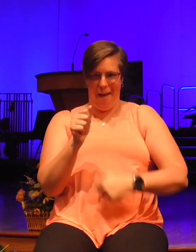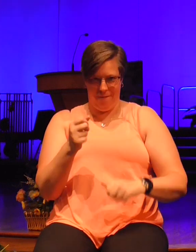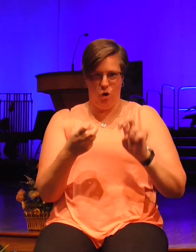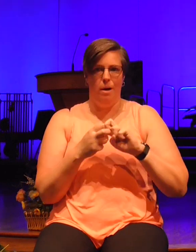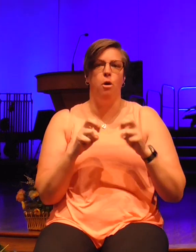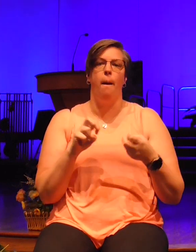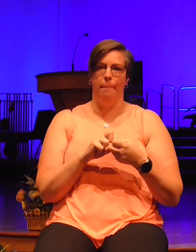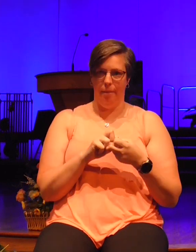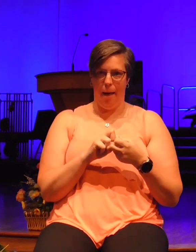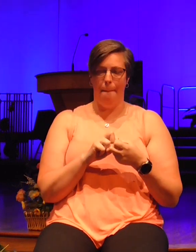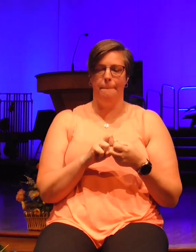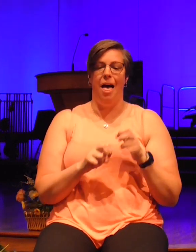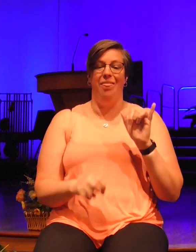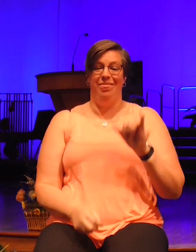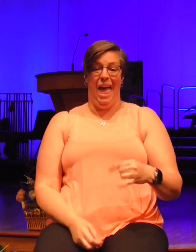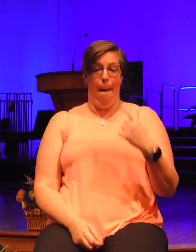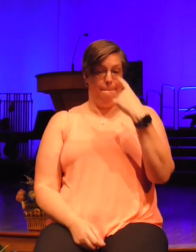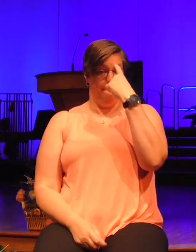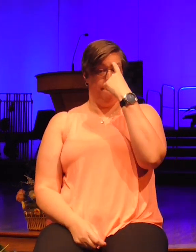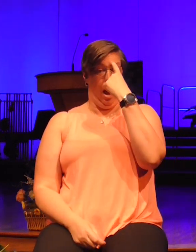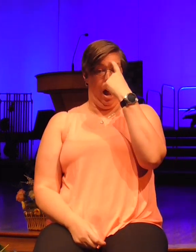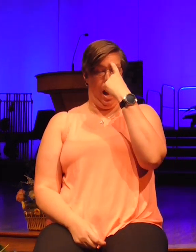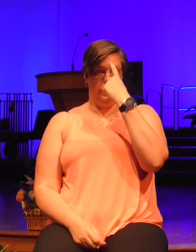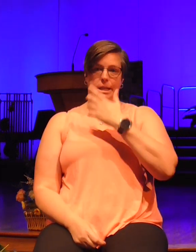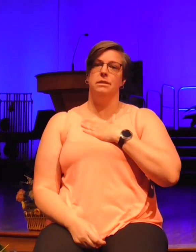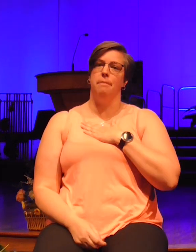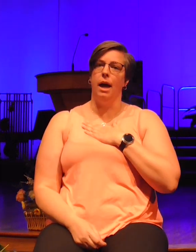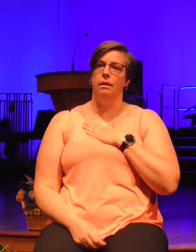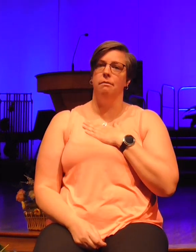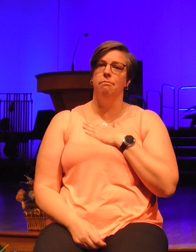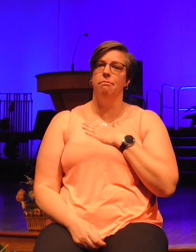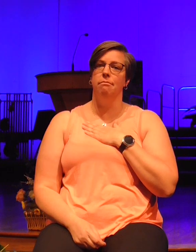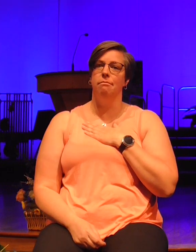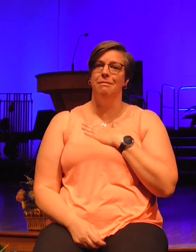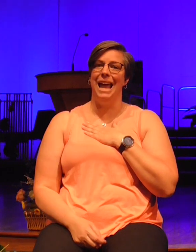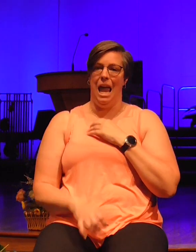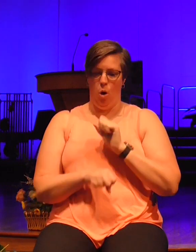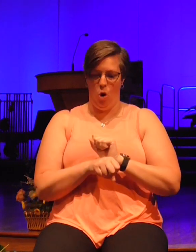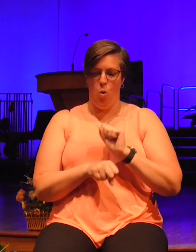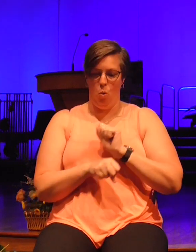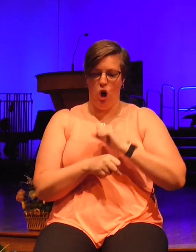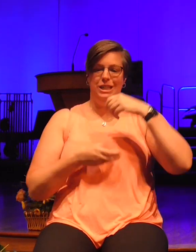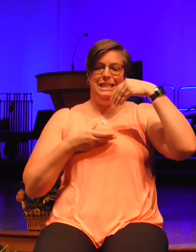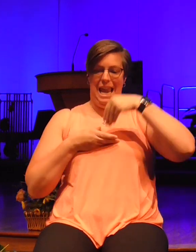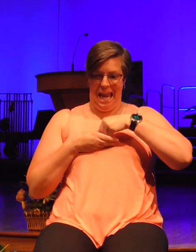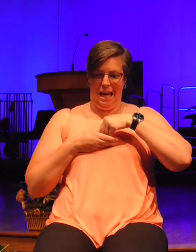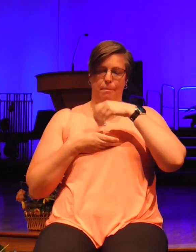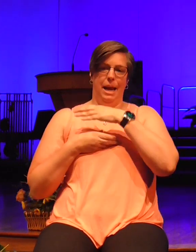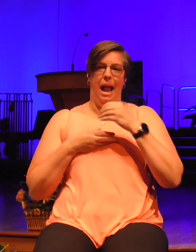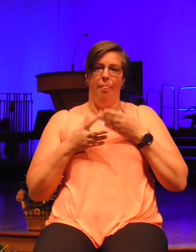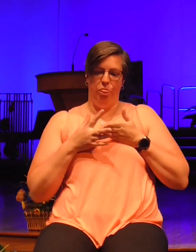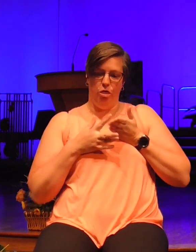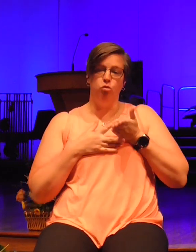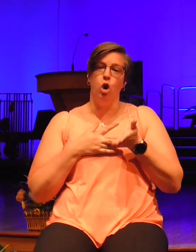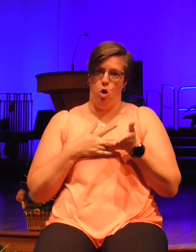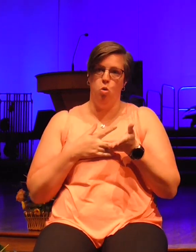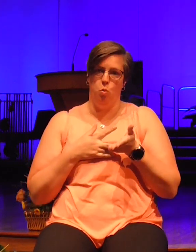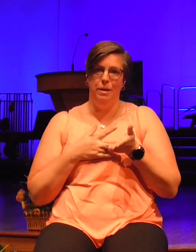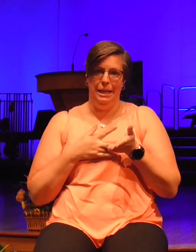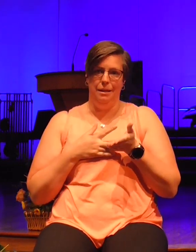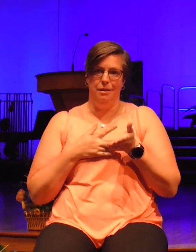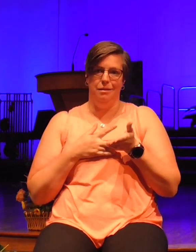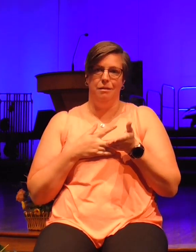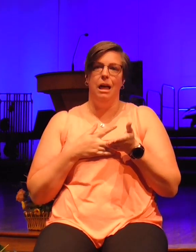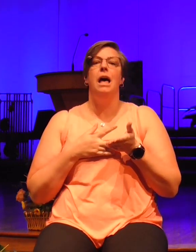problem. This mind is my mind. It is now working in me and through me. It is